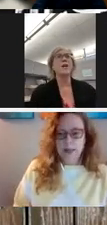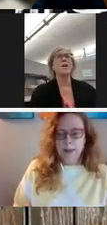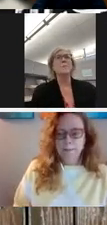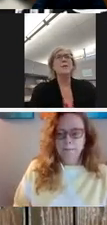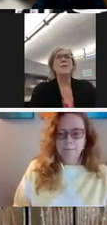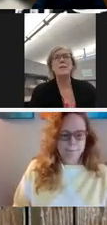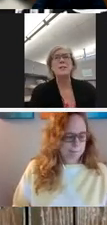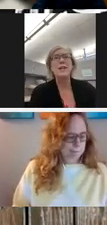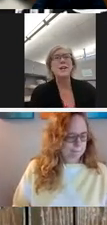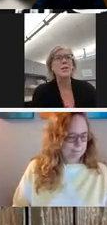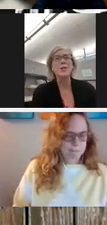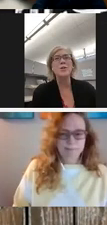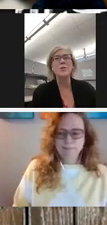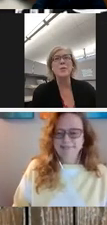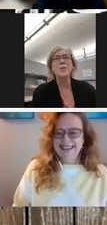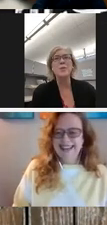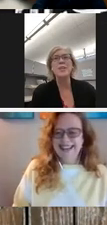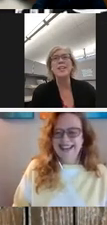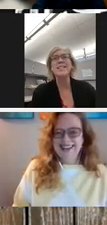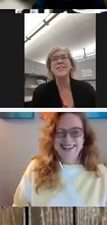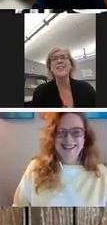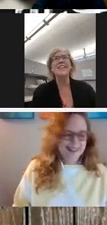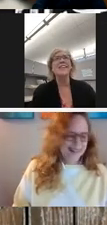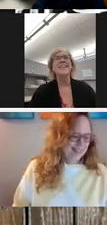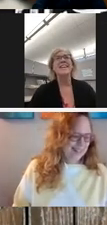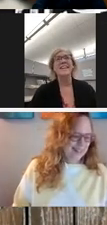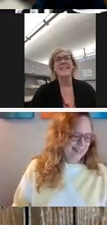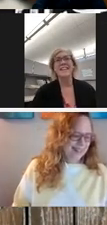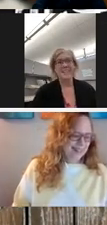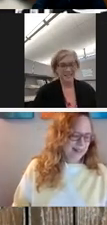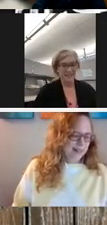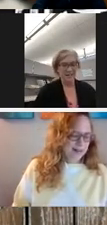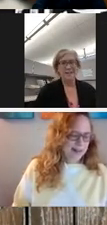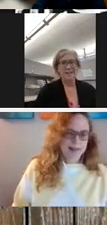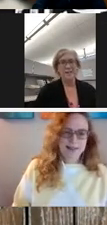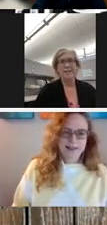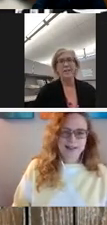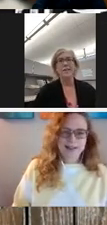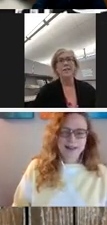I was trying to respond to a question. So what was the question again? Sorry.